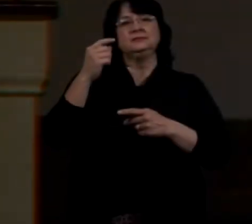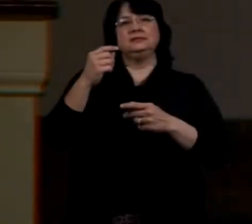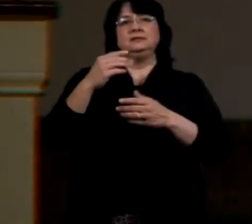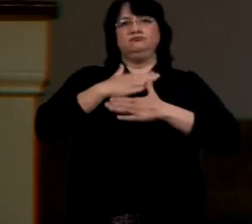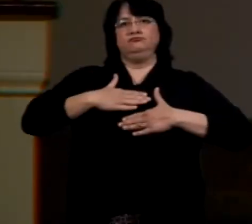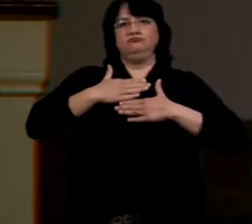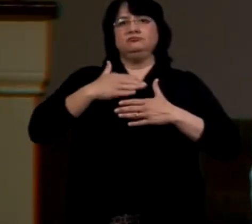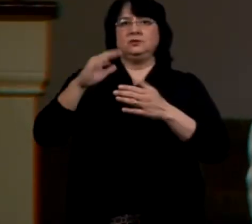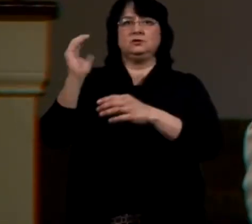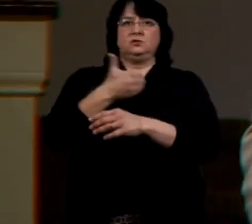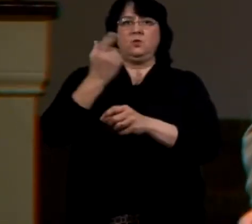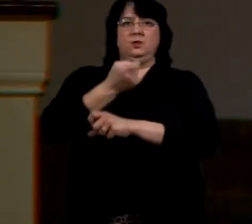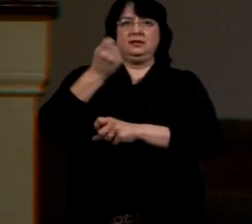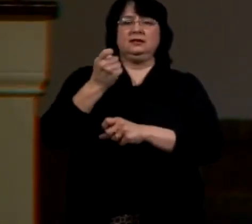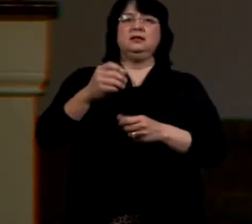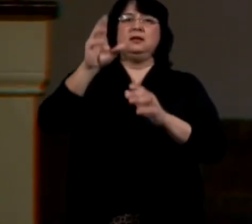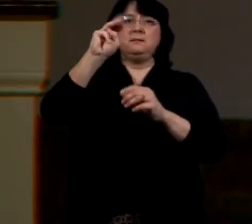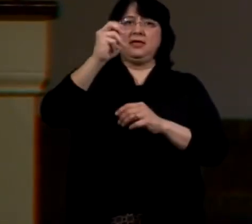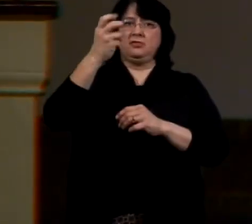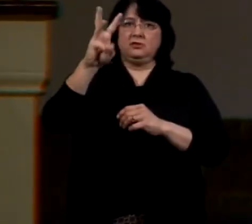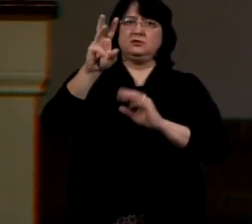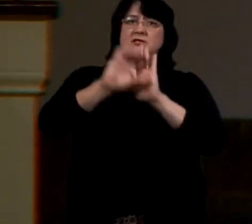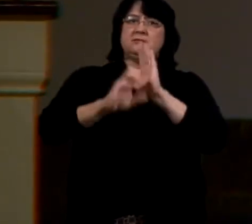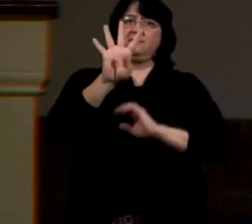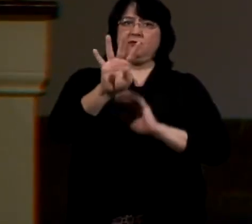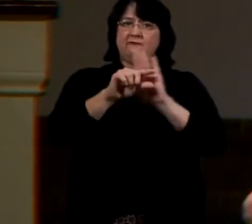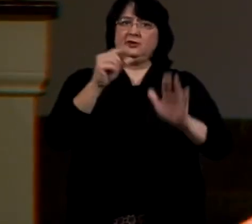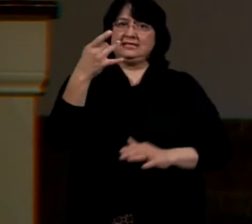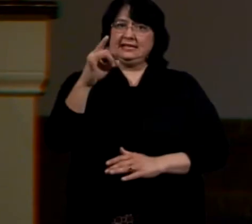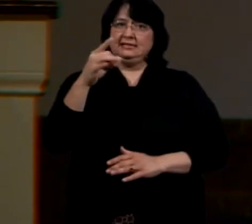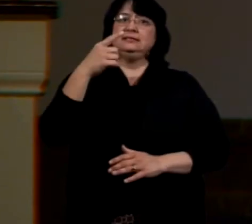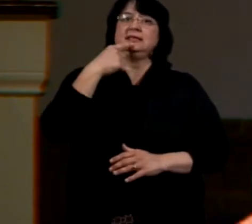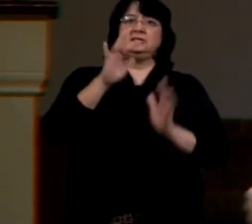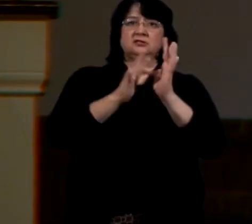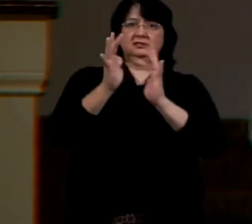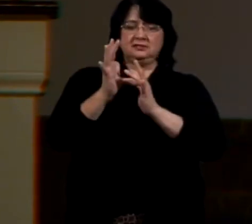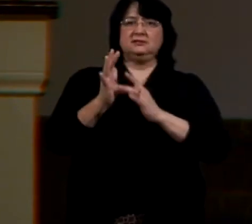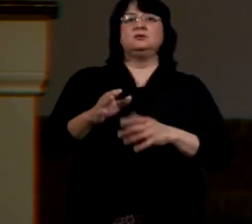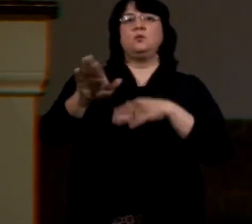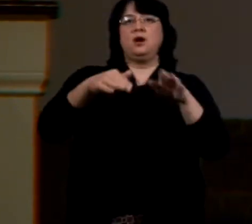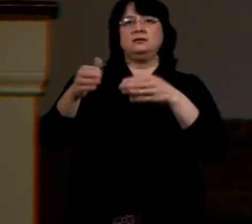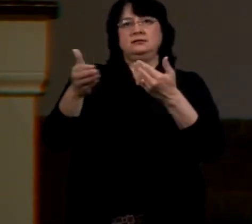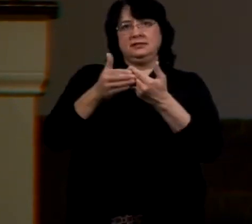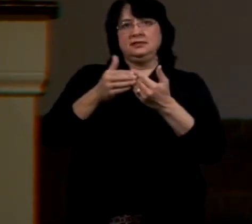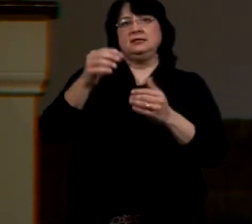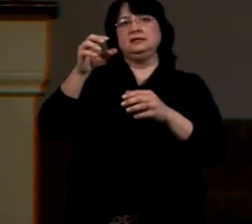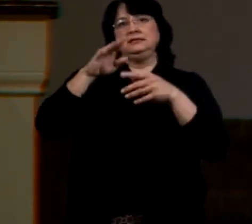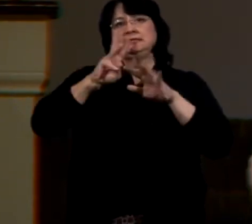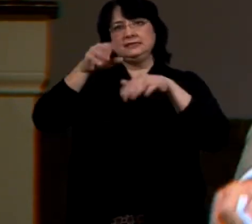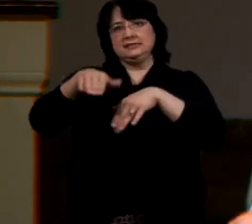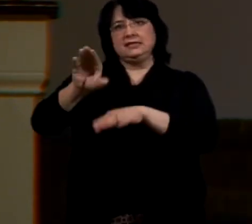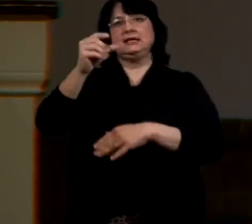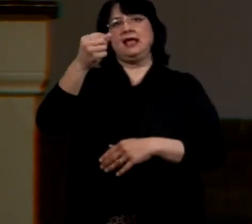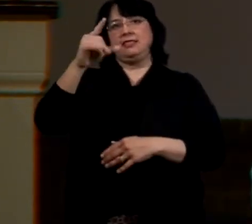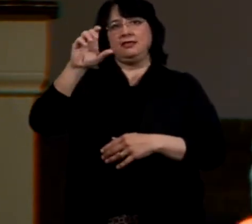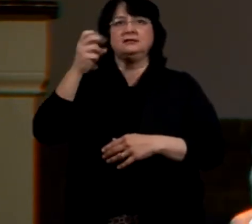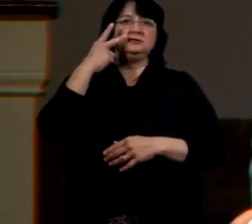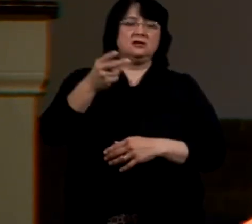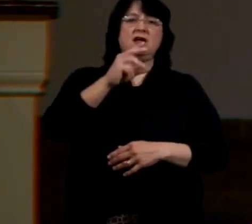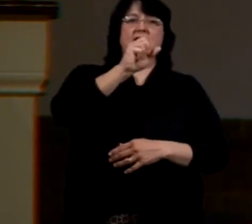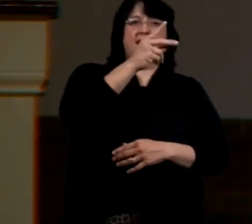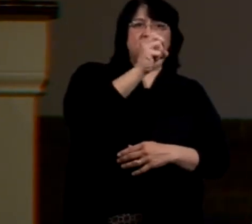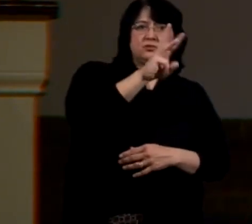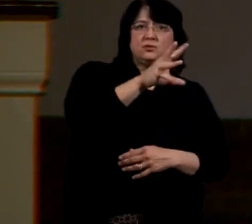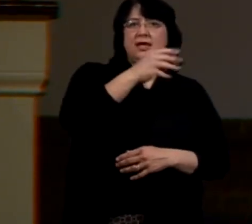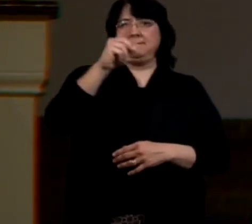Matthew chapter 4, verse number 18, Jesus walking by the Sea of Galilee saw two brethren, Simon called Peter, and Andrew his brother, casting